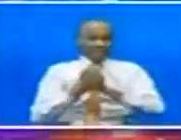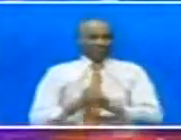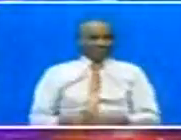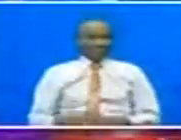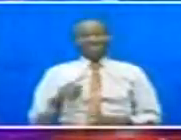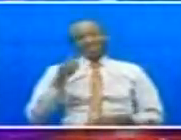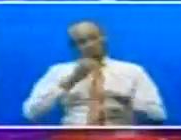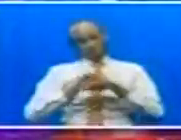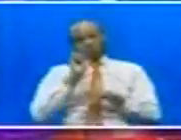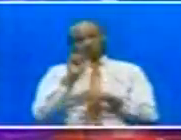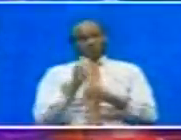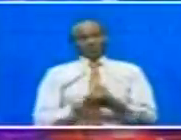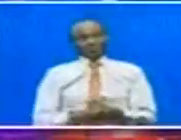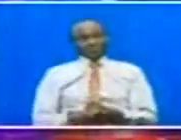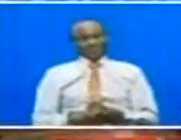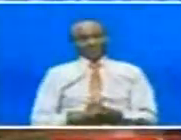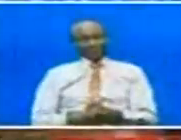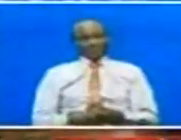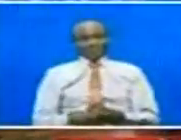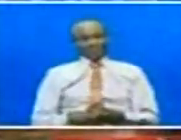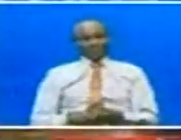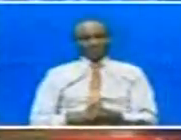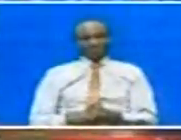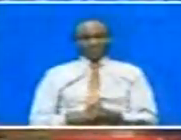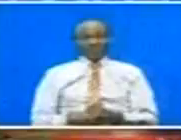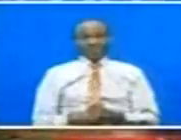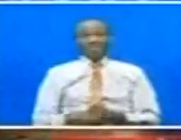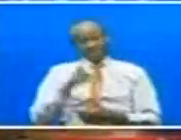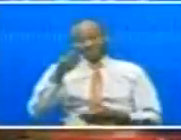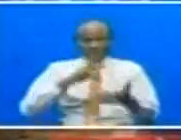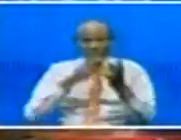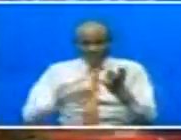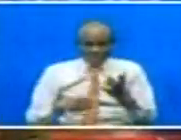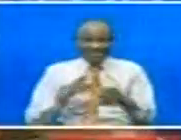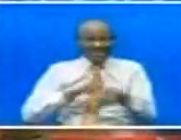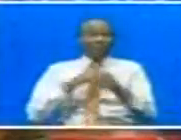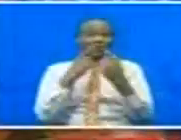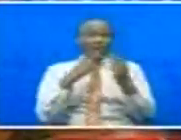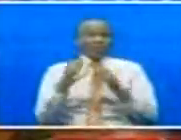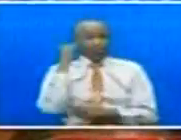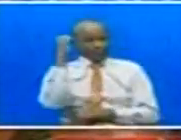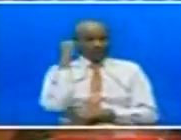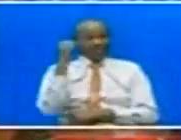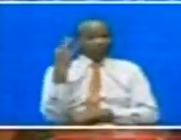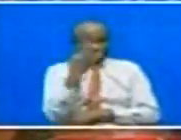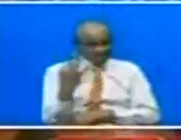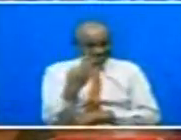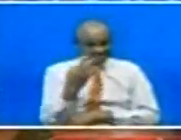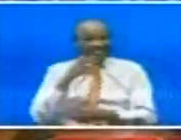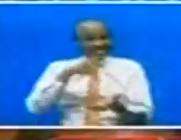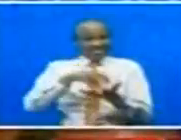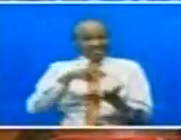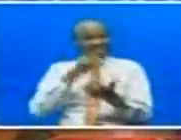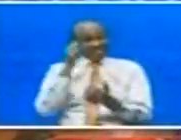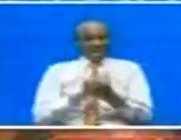KK, good to see you as always. It's a pleasure. Excellent. What a conversation. That's what we mean when we talk about politics on Wednesday and state of the nation.